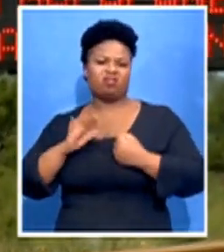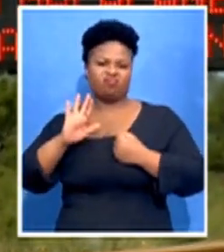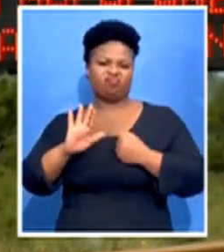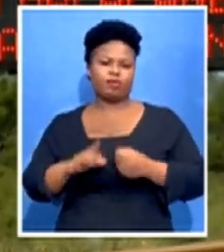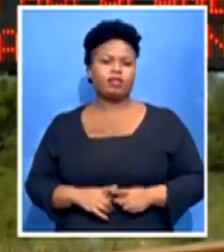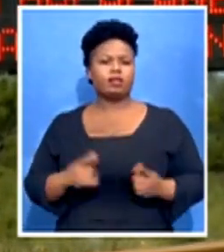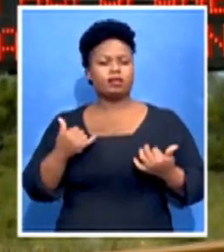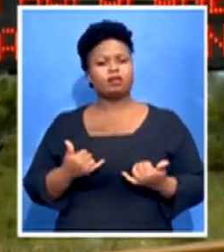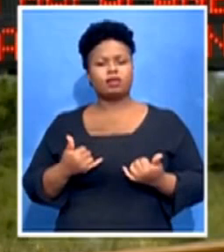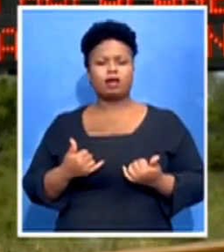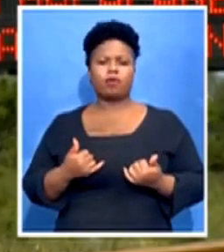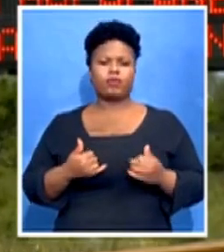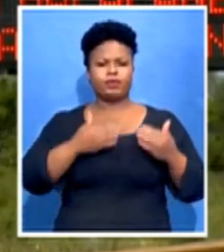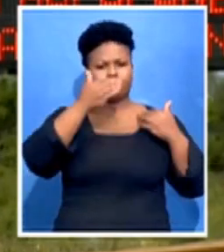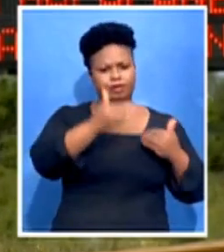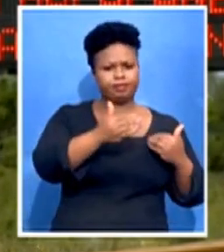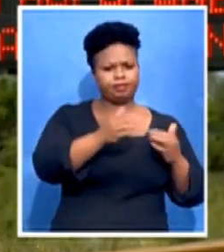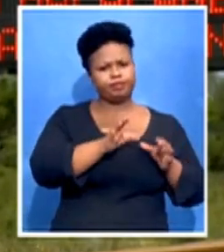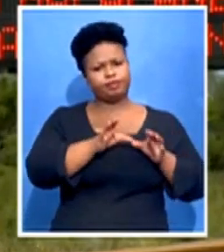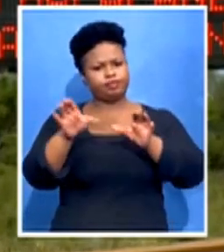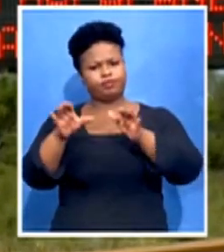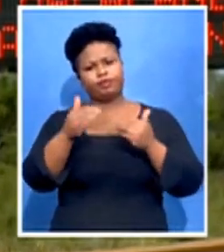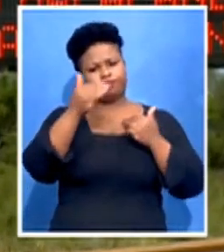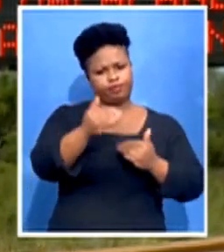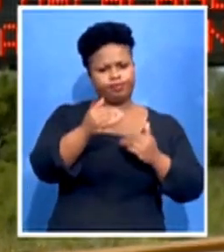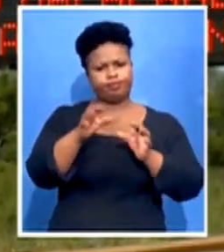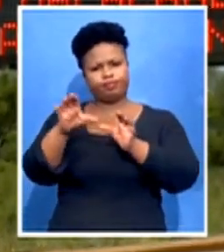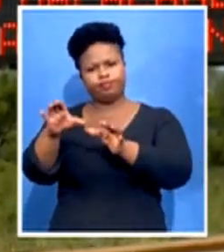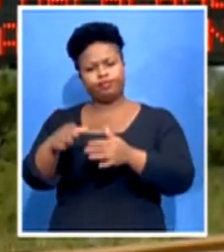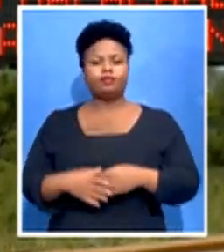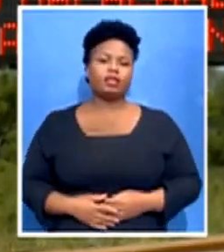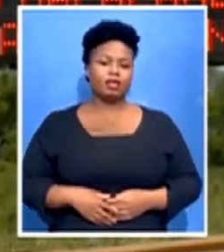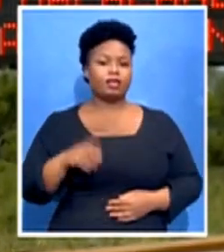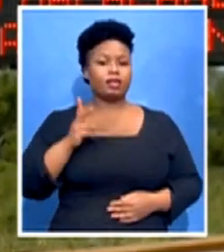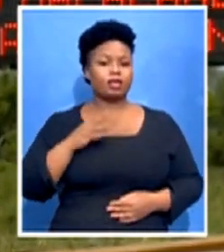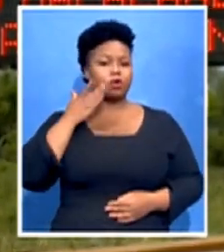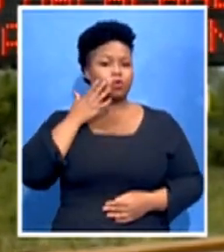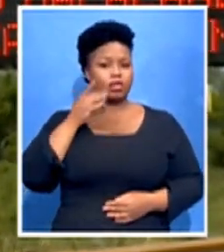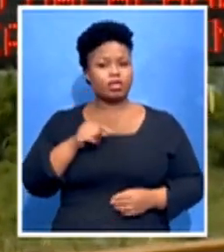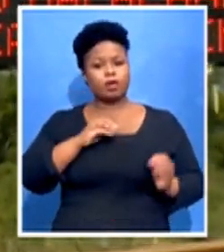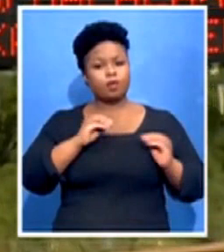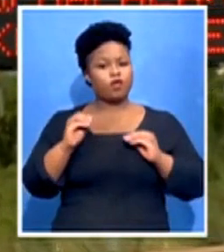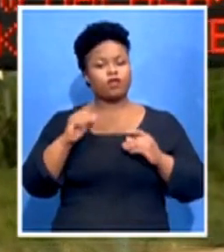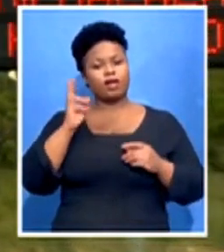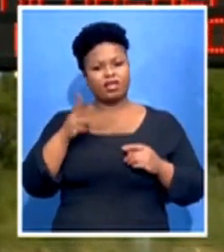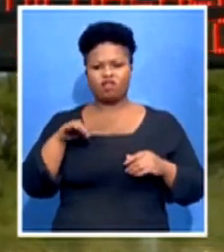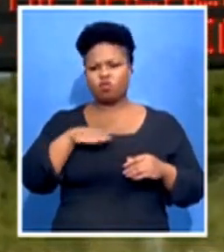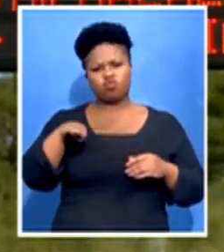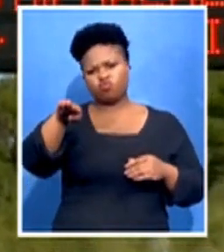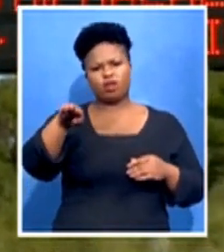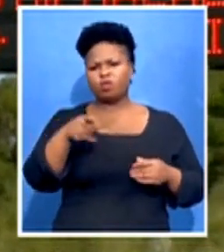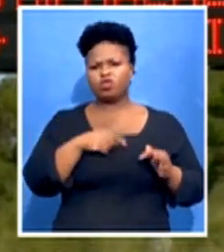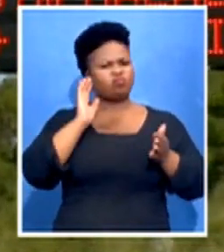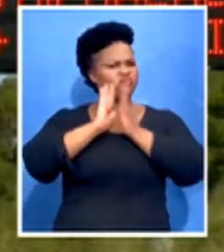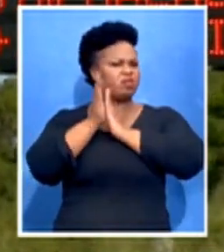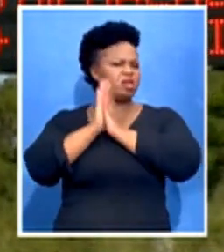proceed to the main port, and then as they move from between here to the main port, there's no vehicles on the road. So we are managing the